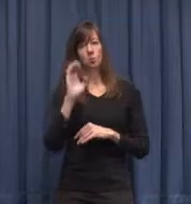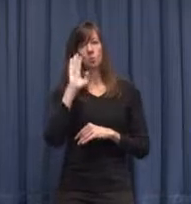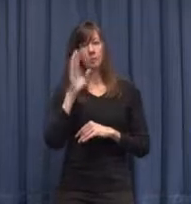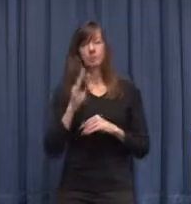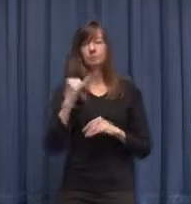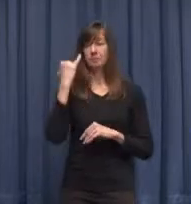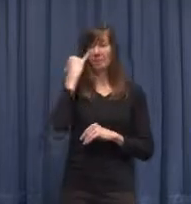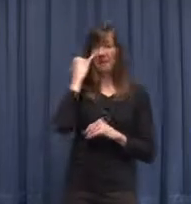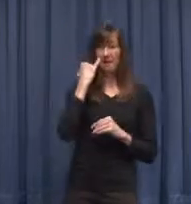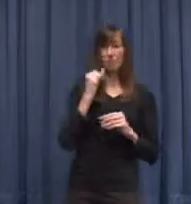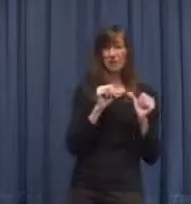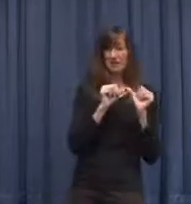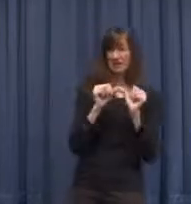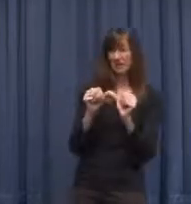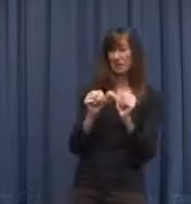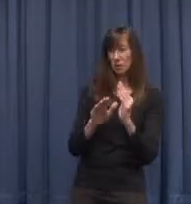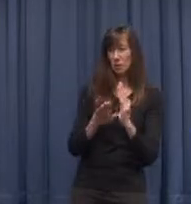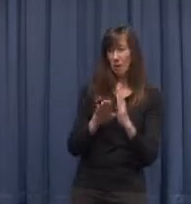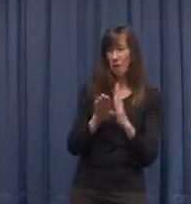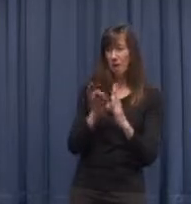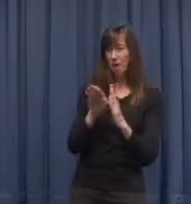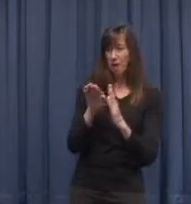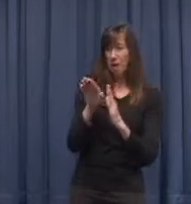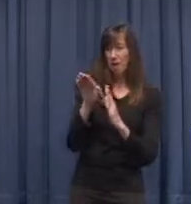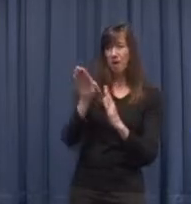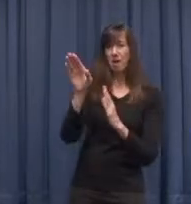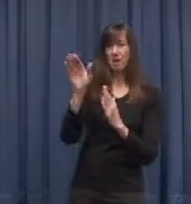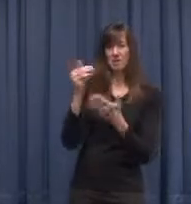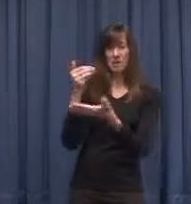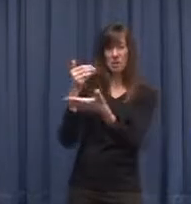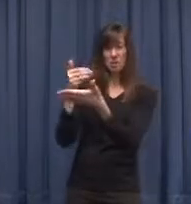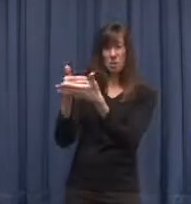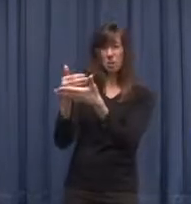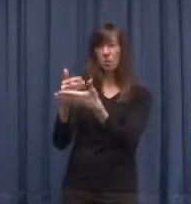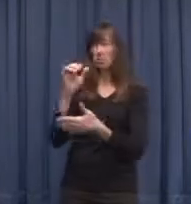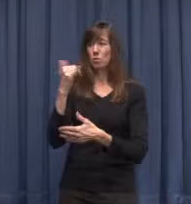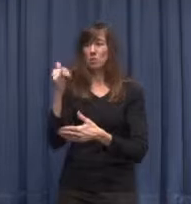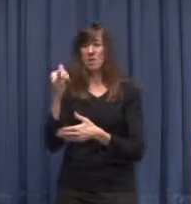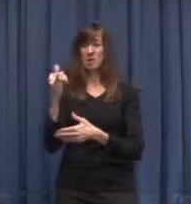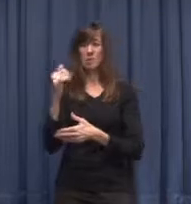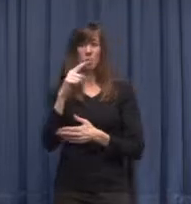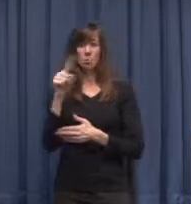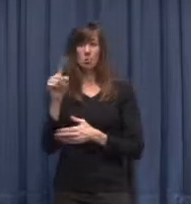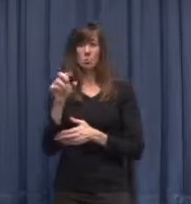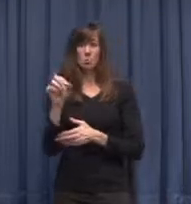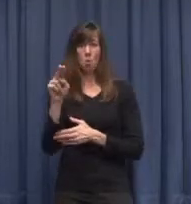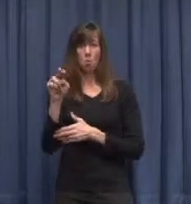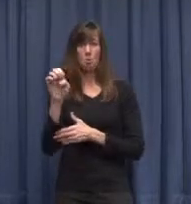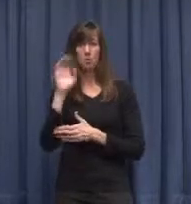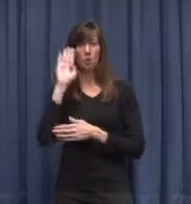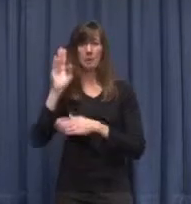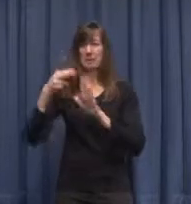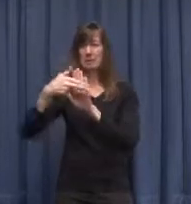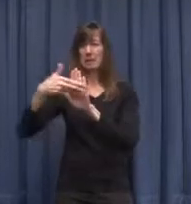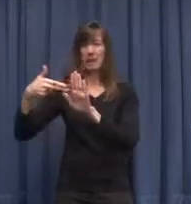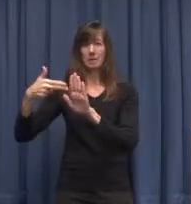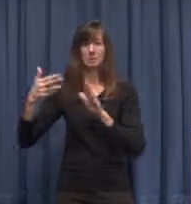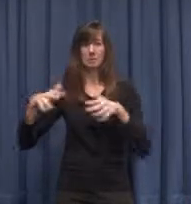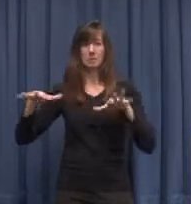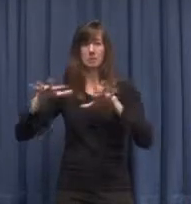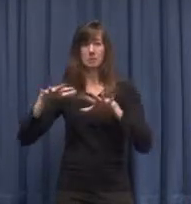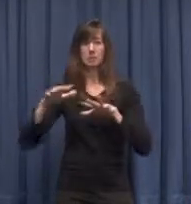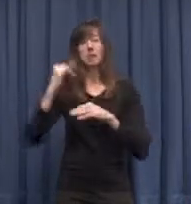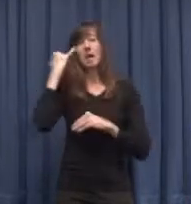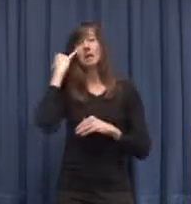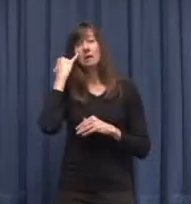we are headed towards that yellow zone designation. And if things continue to get worse, of course, the